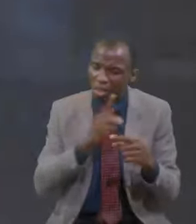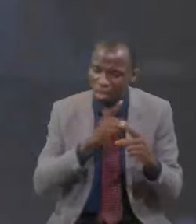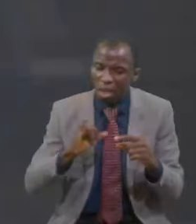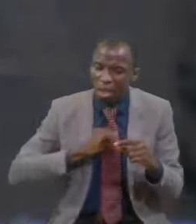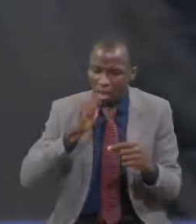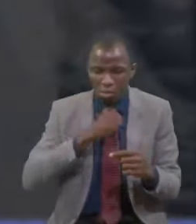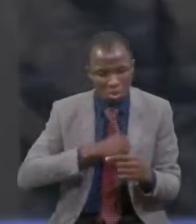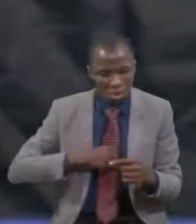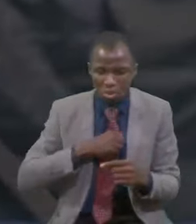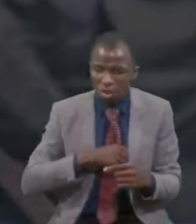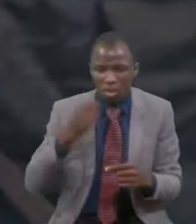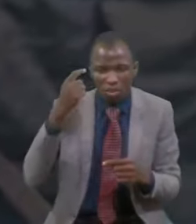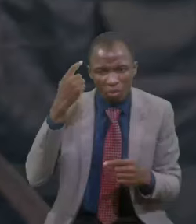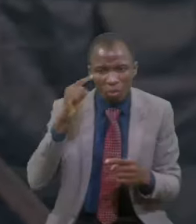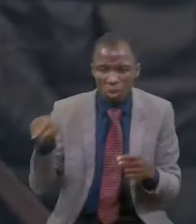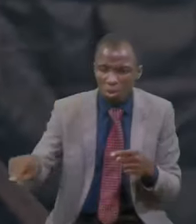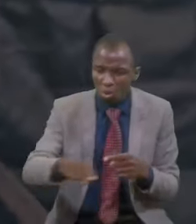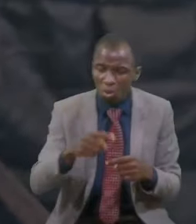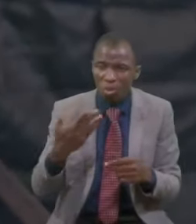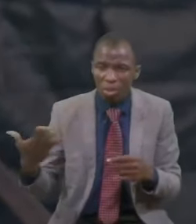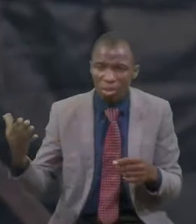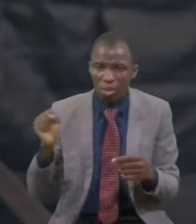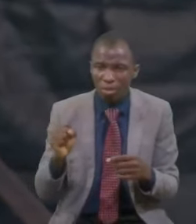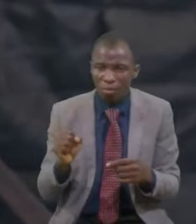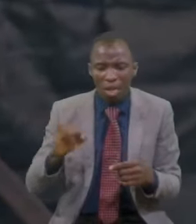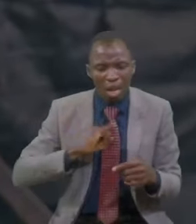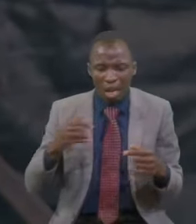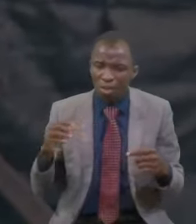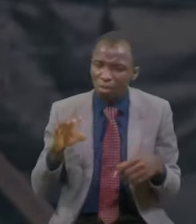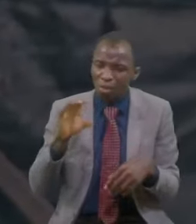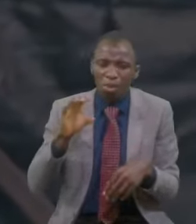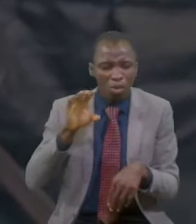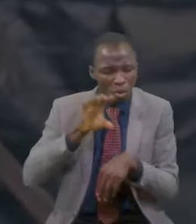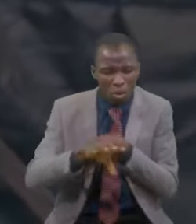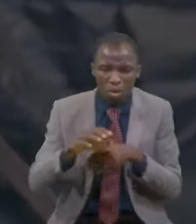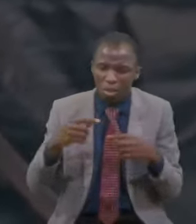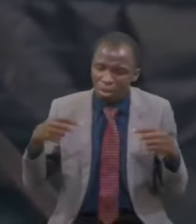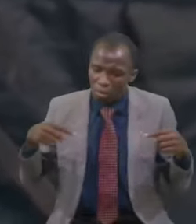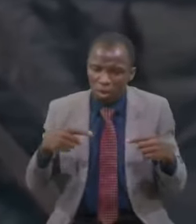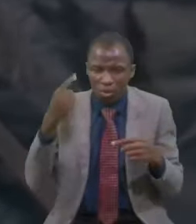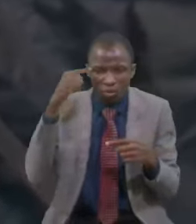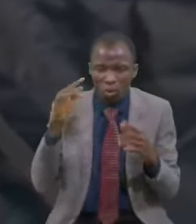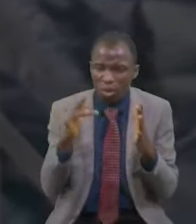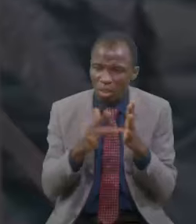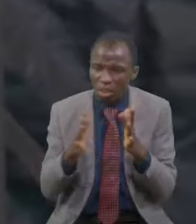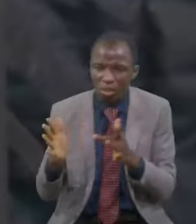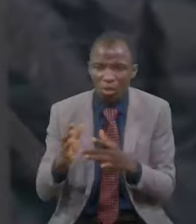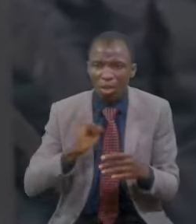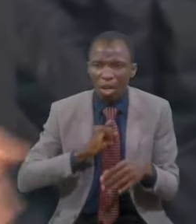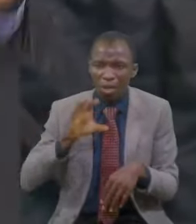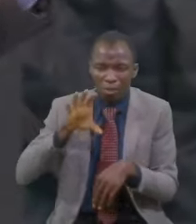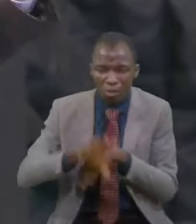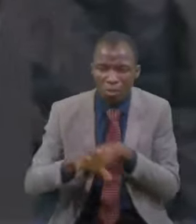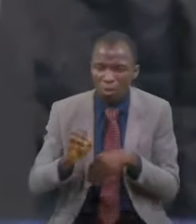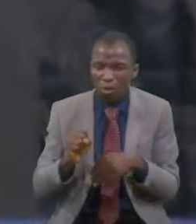I sorry? I cause pain for Jesus. I cause mighty for Jesus.